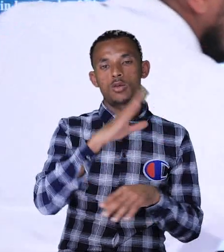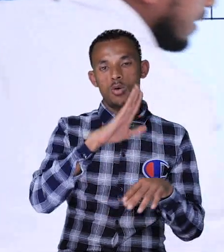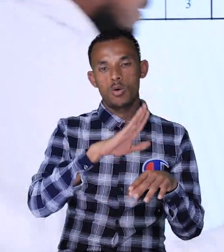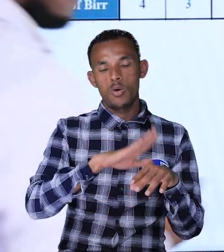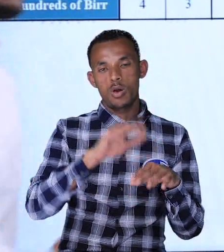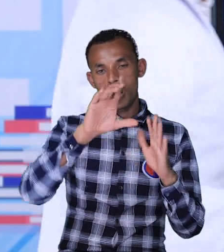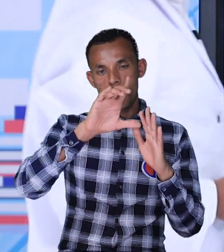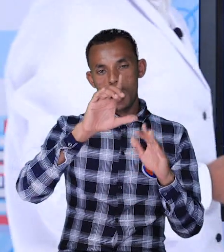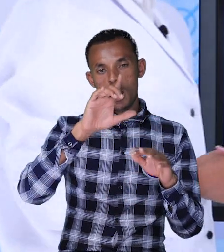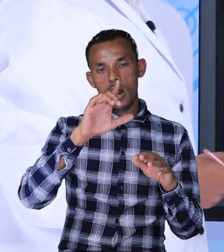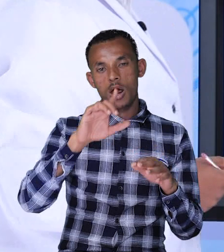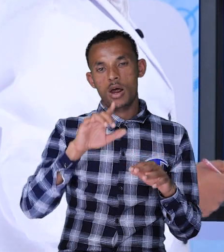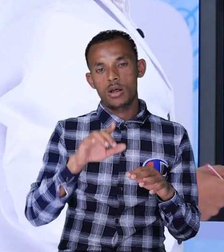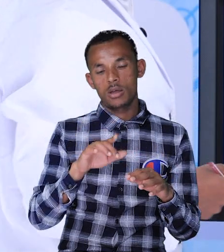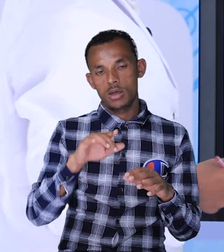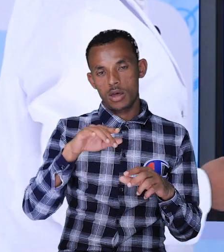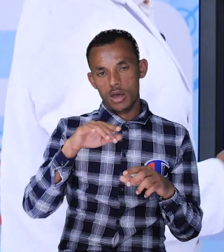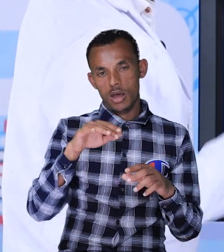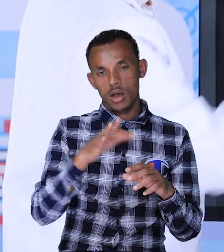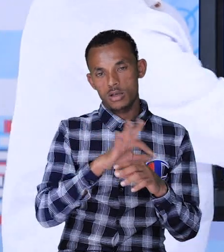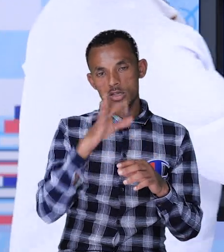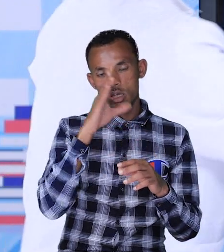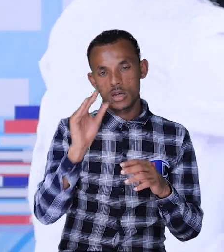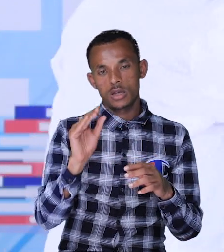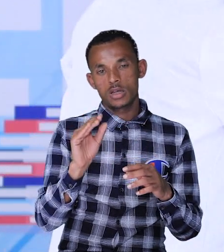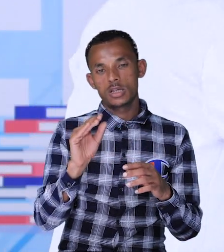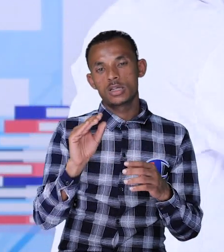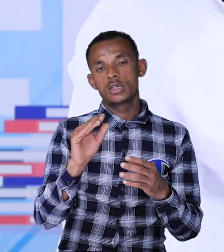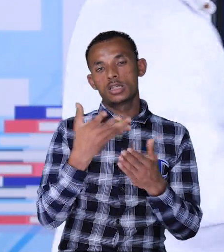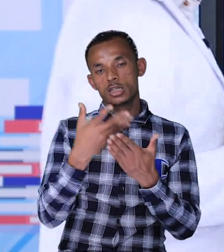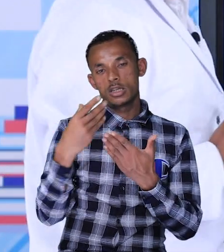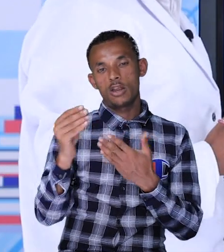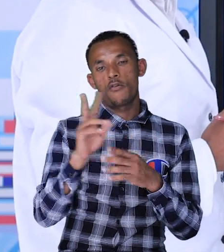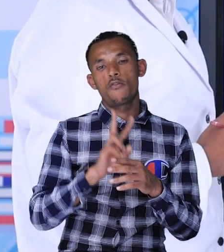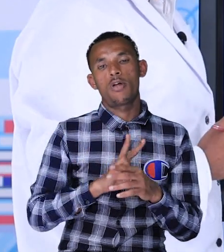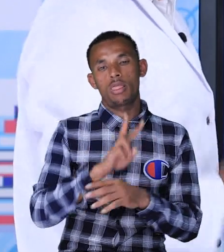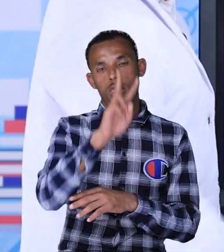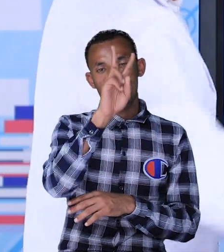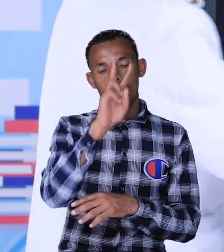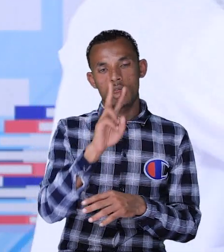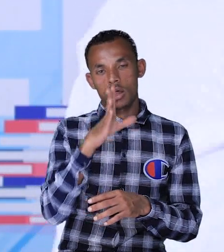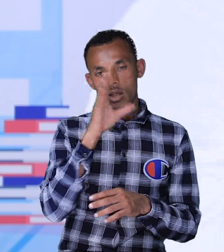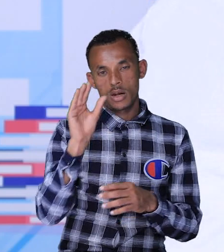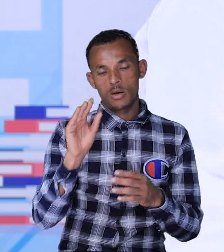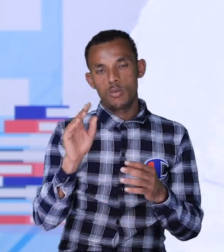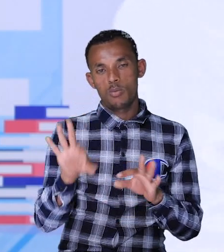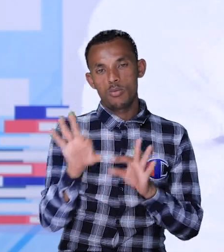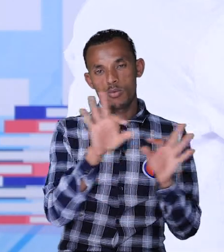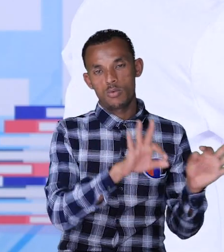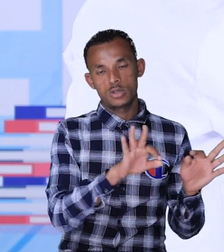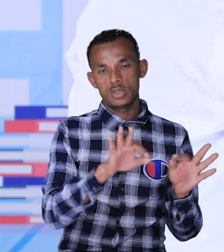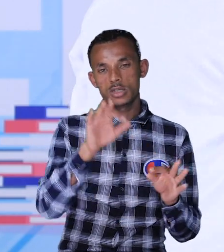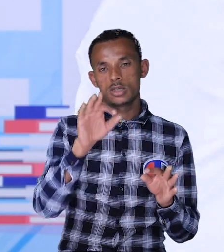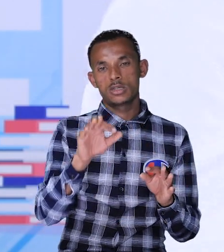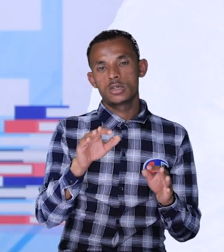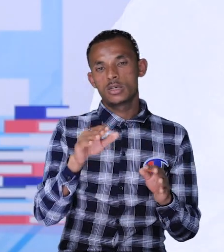horizontal axis and sales on a vertical axis. And just put the scale, we